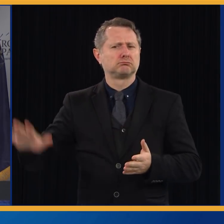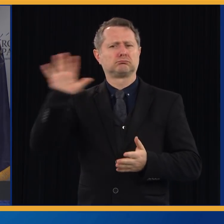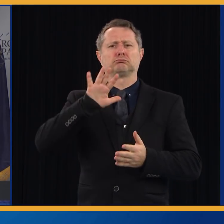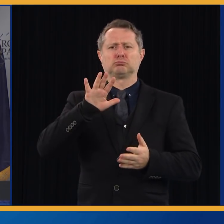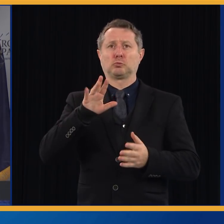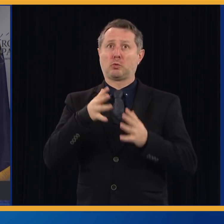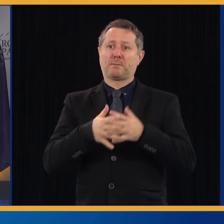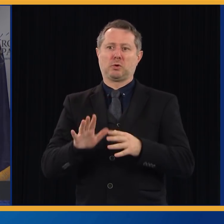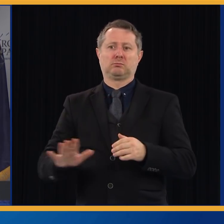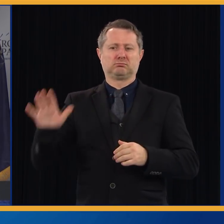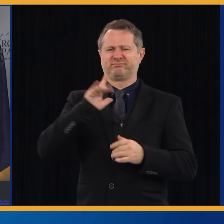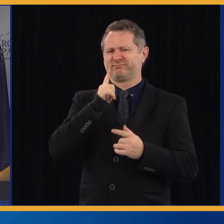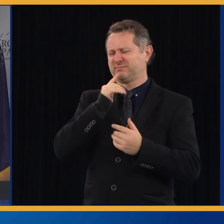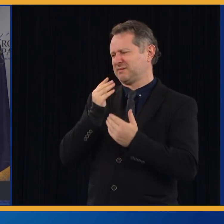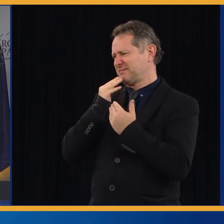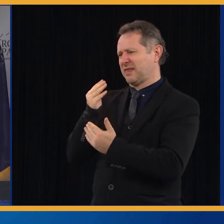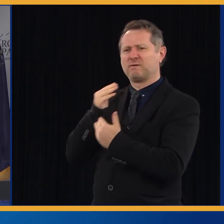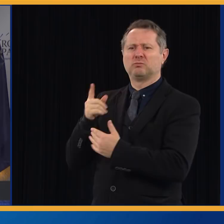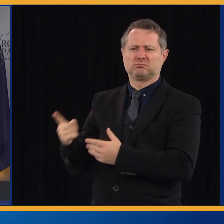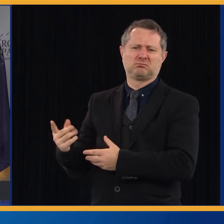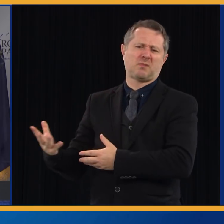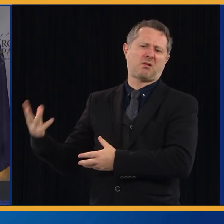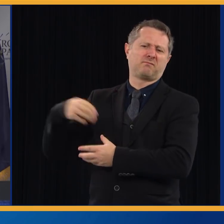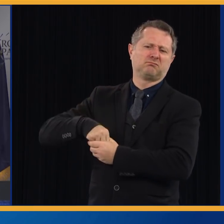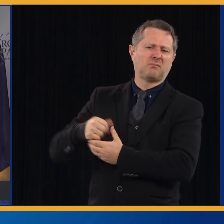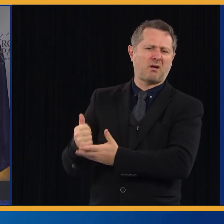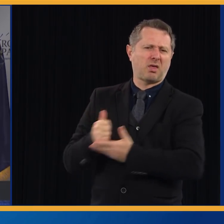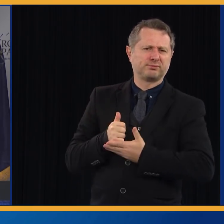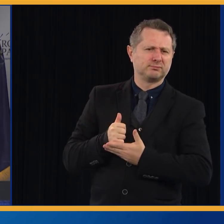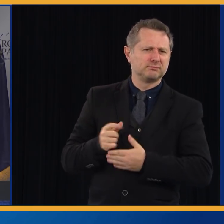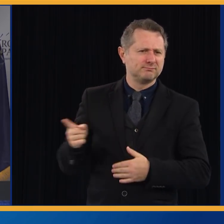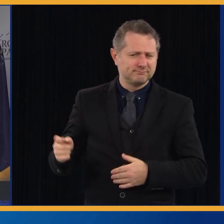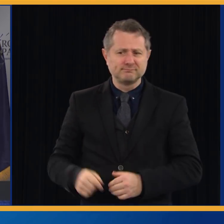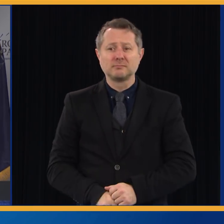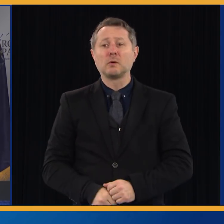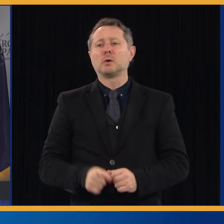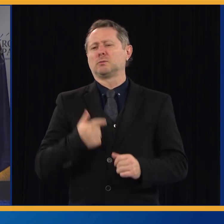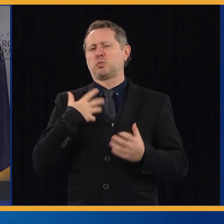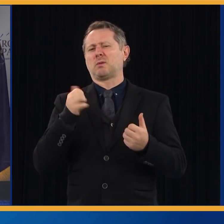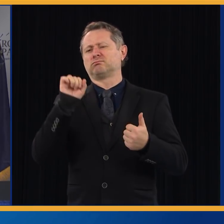their hospitality today. Let me give you some of the facts today.